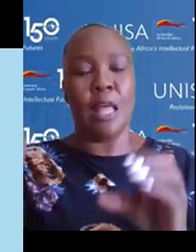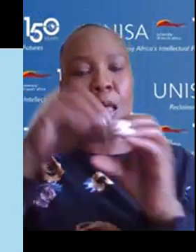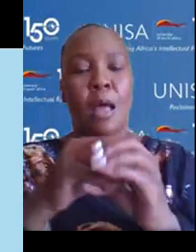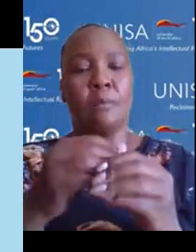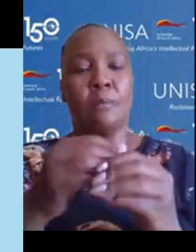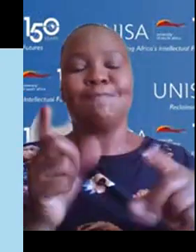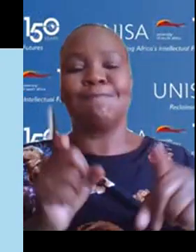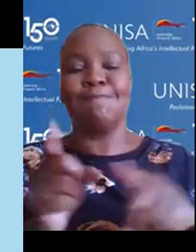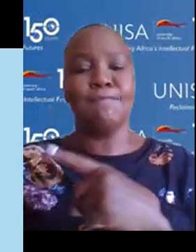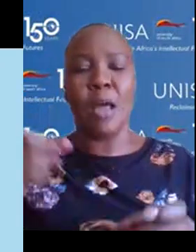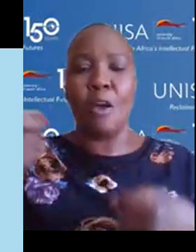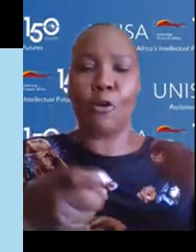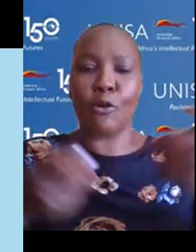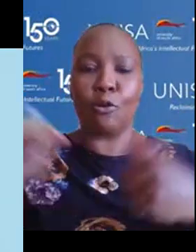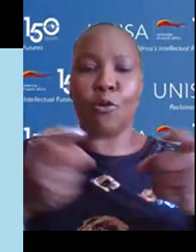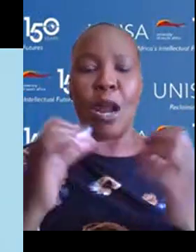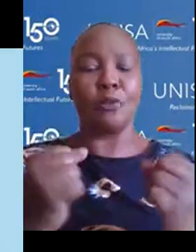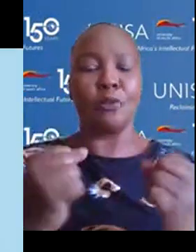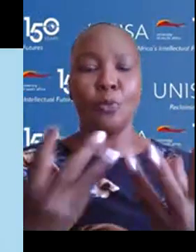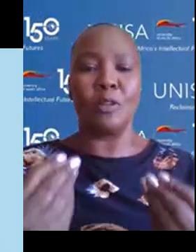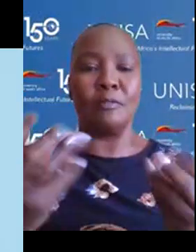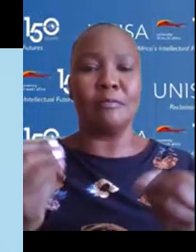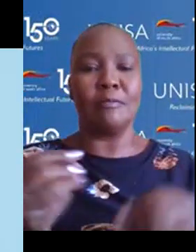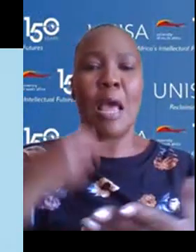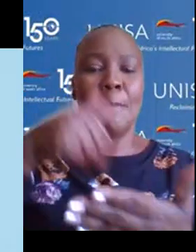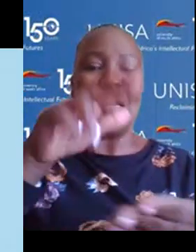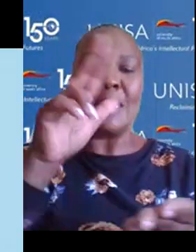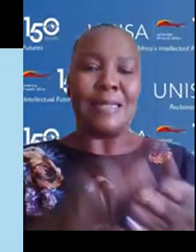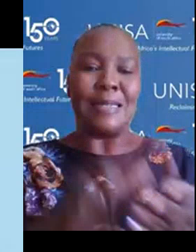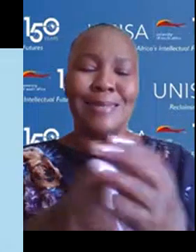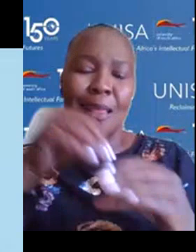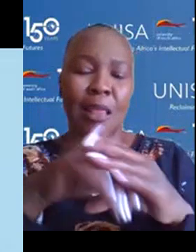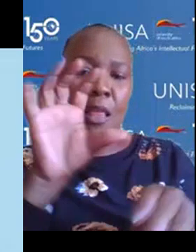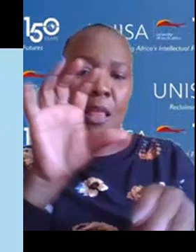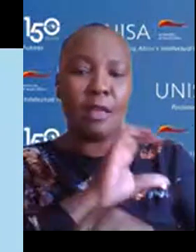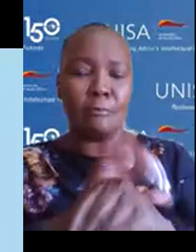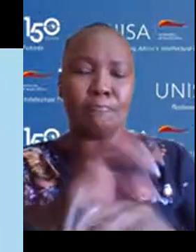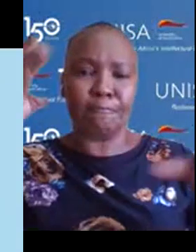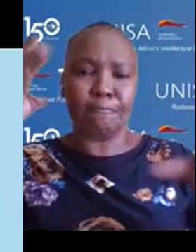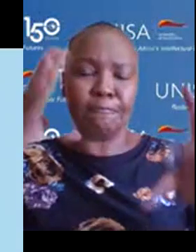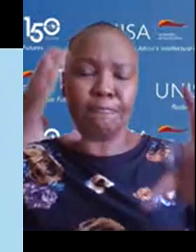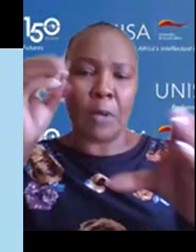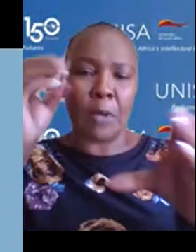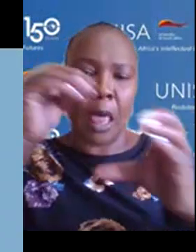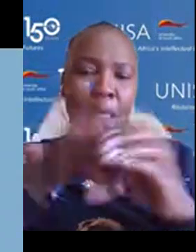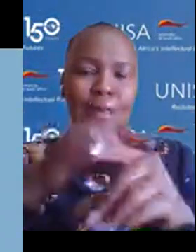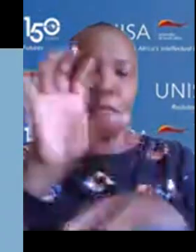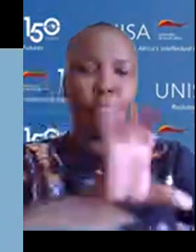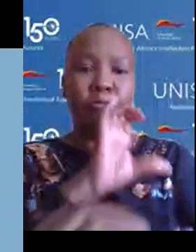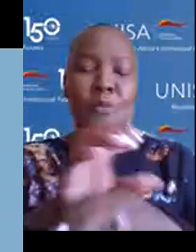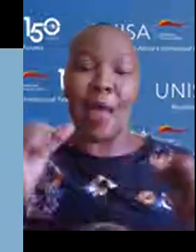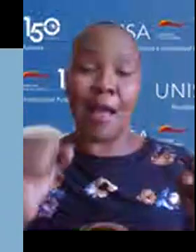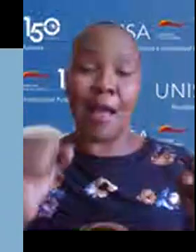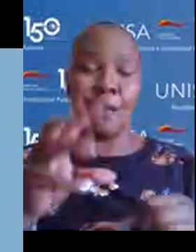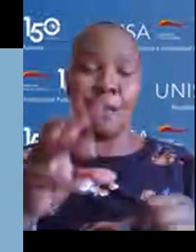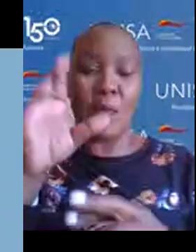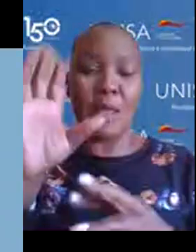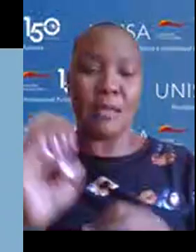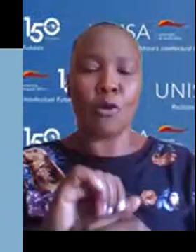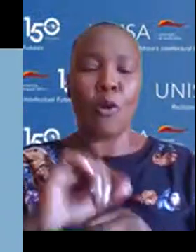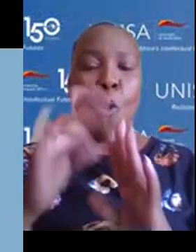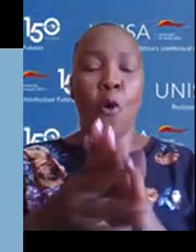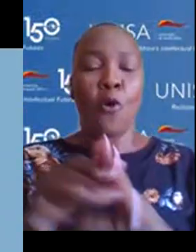instructions that control how the hardware functions, the applications running on the computer, and the data stored on the computer. Hardware includes all of the